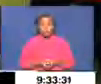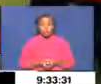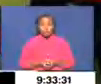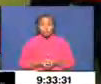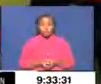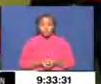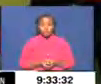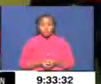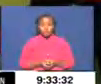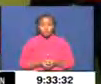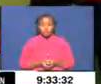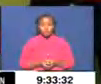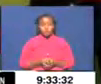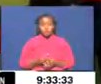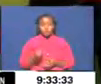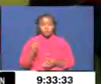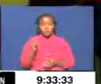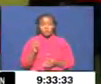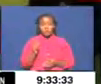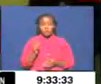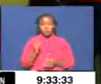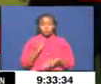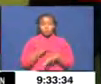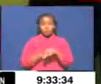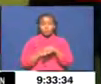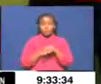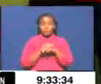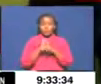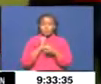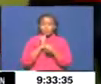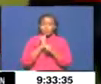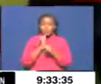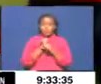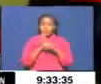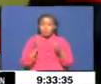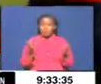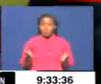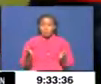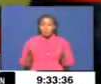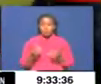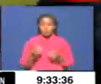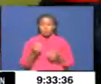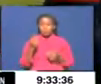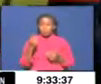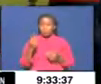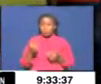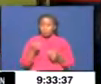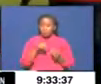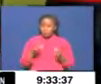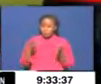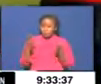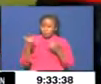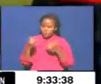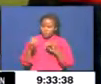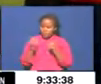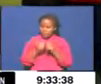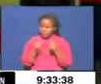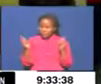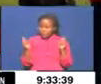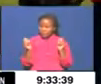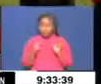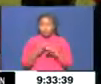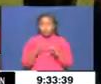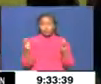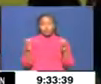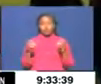It wasn't a good performance, one. Two, we didn't play well at all. We made a lot of